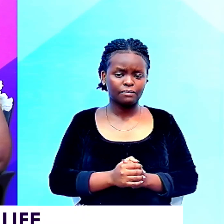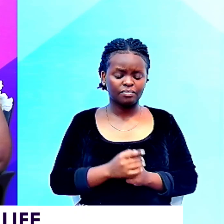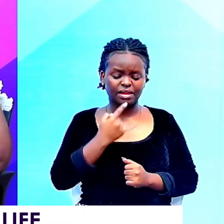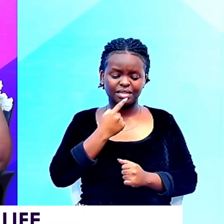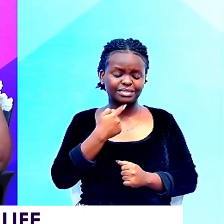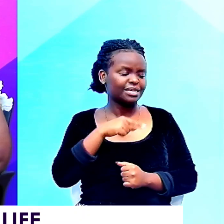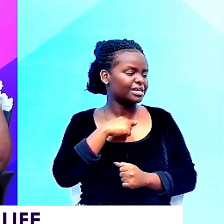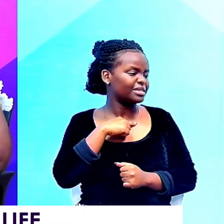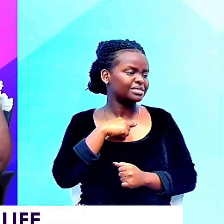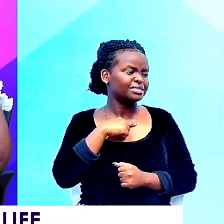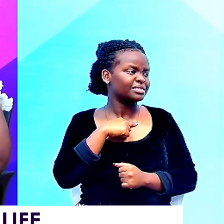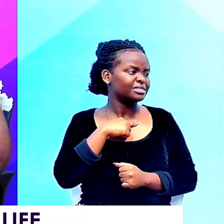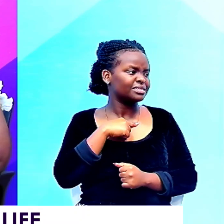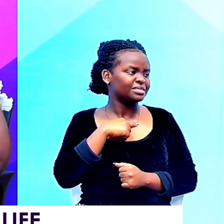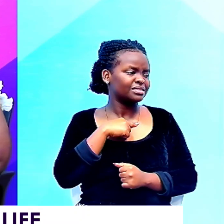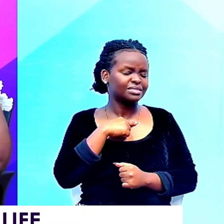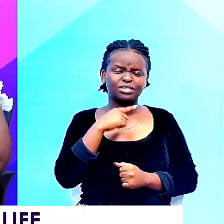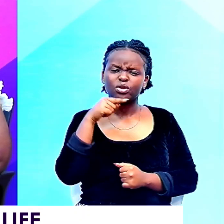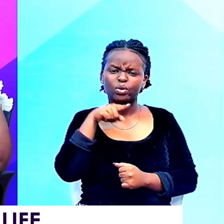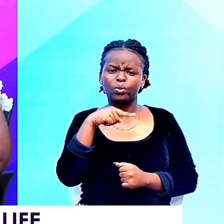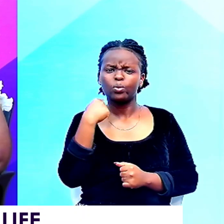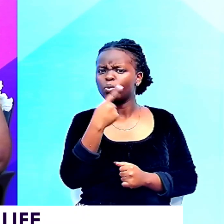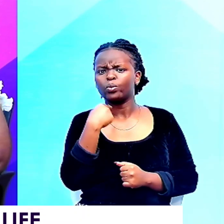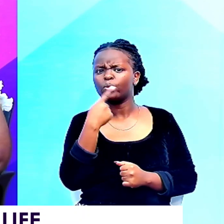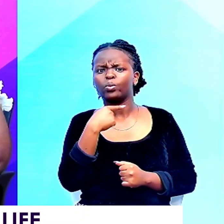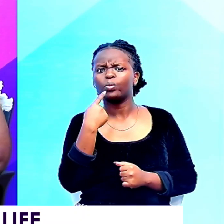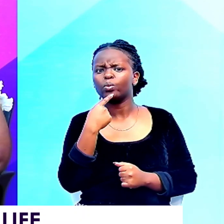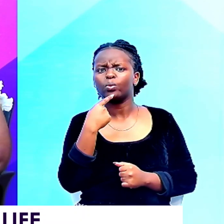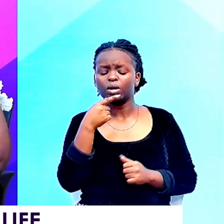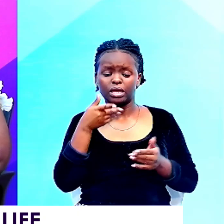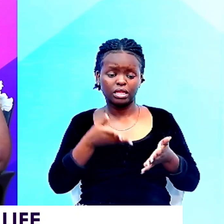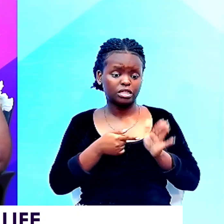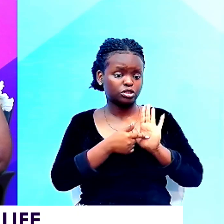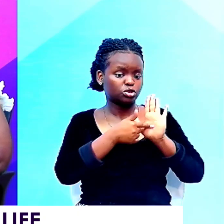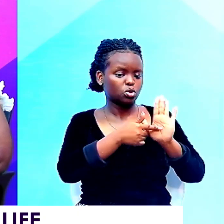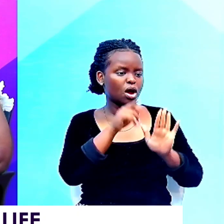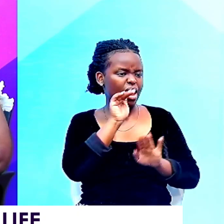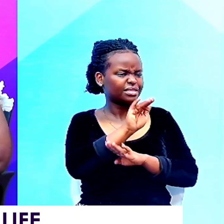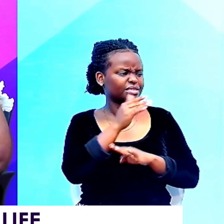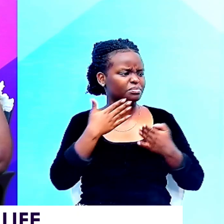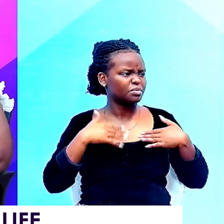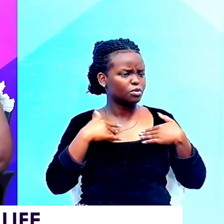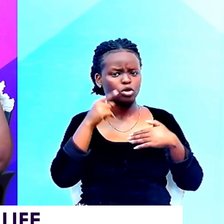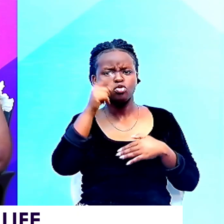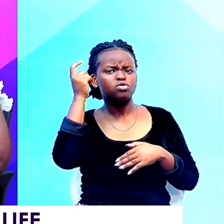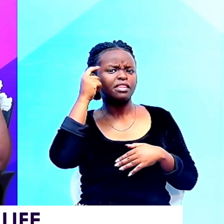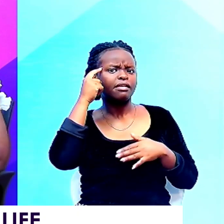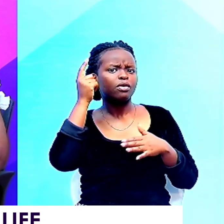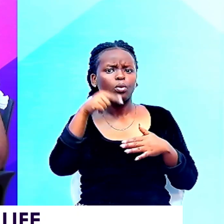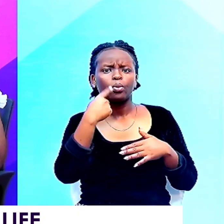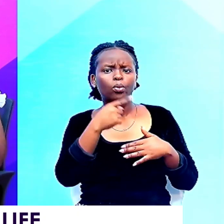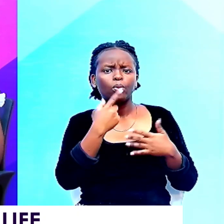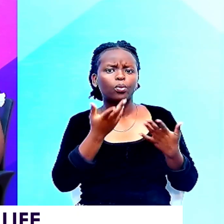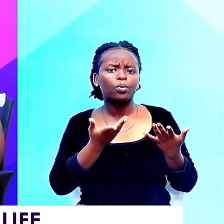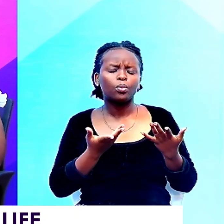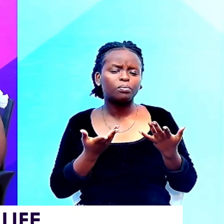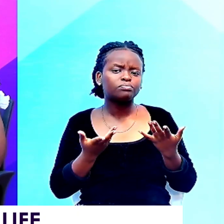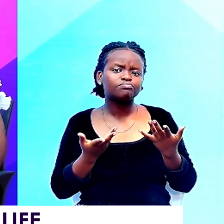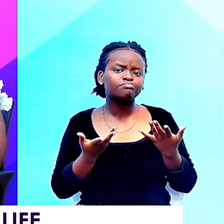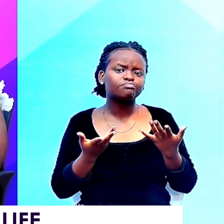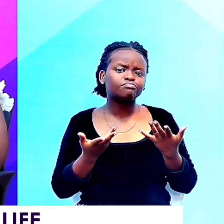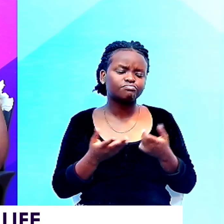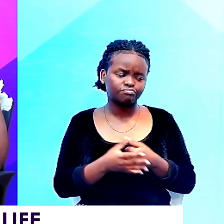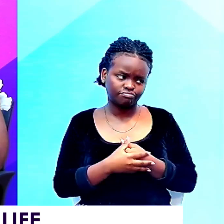us, who are you? In this show, we normally ask people, who do you think you are? Who are